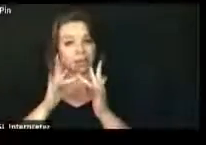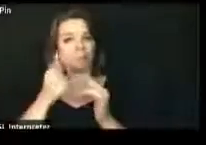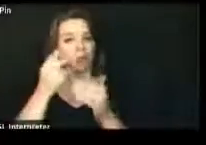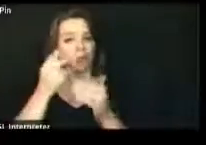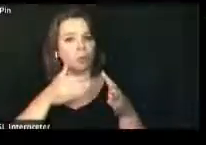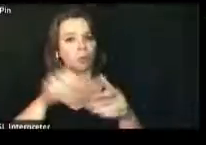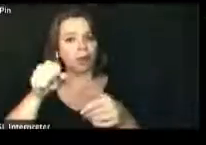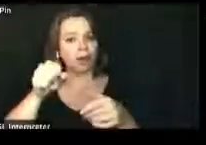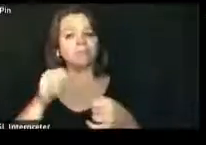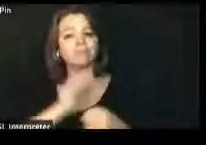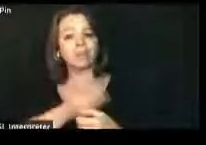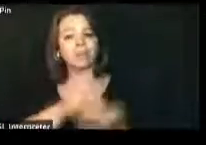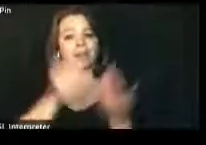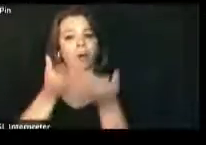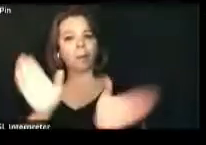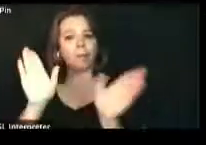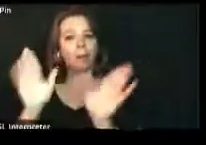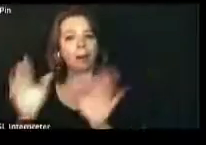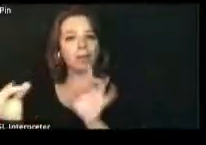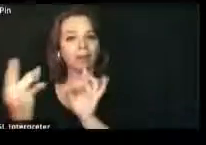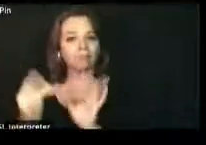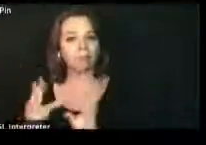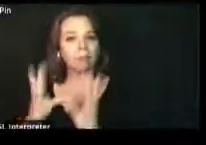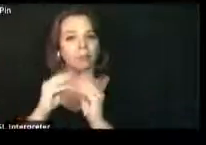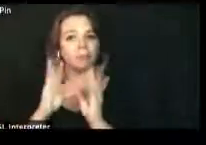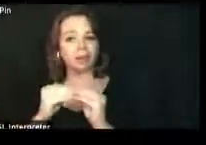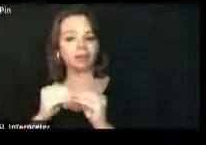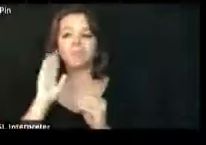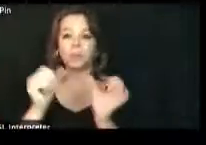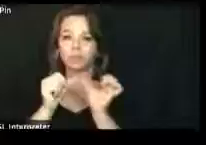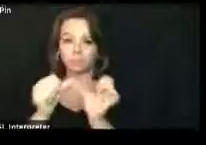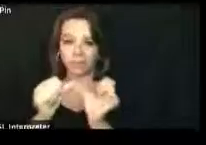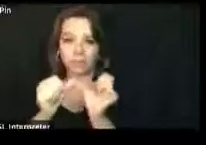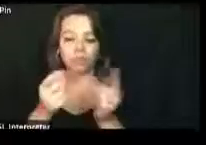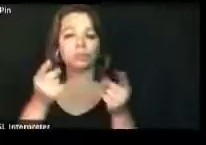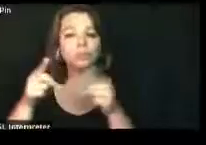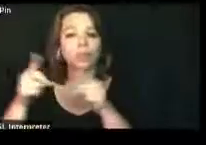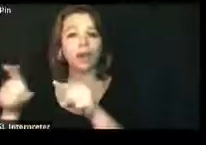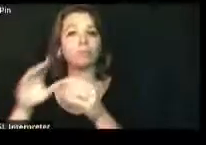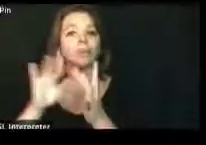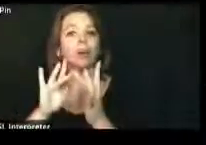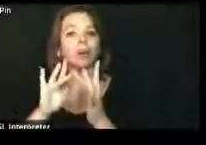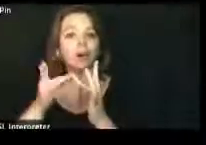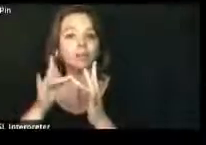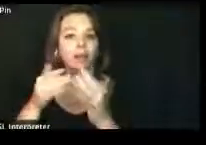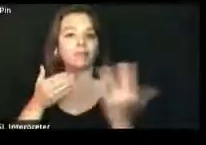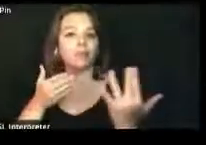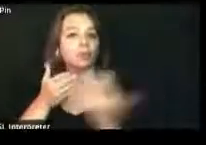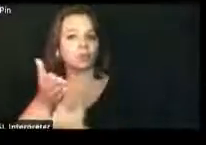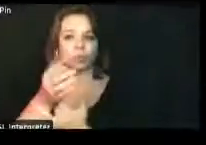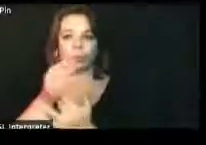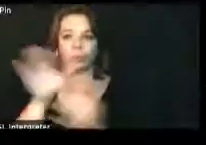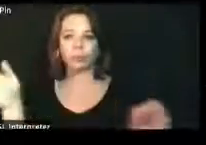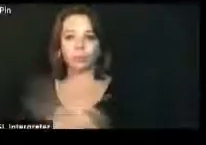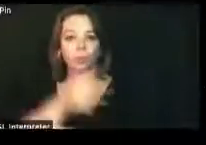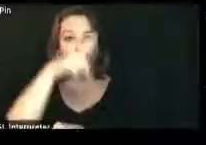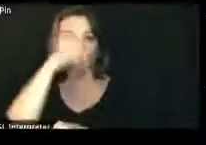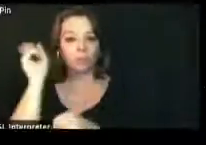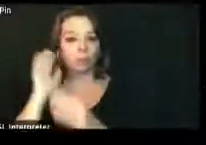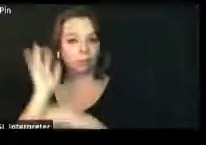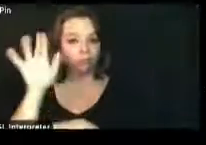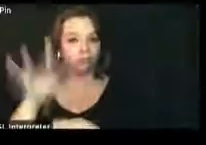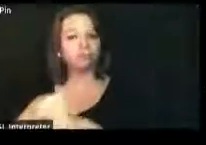Interest public input meetings. They are continuing to take place virtually throughout the summer. You can